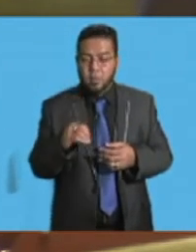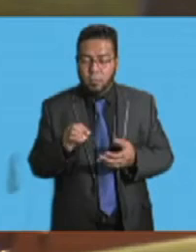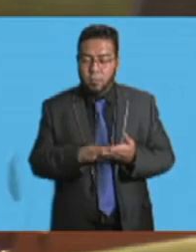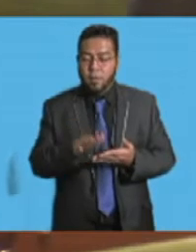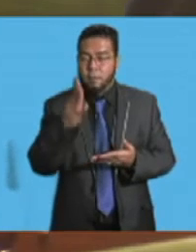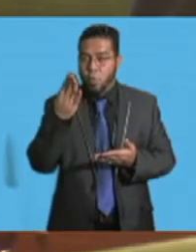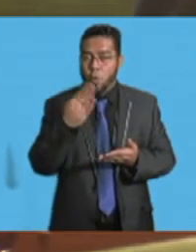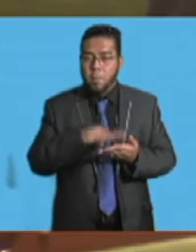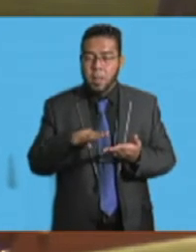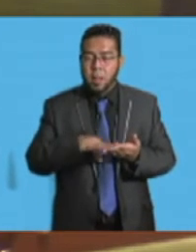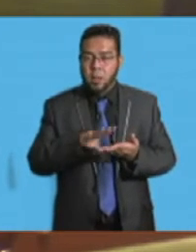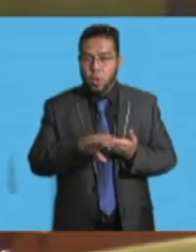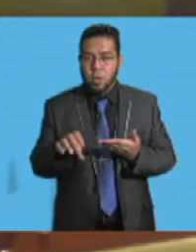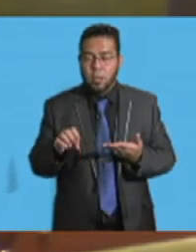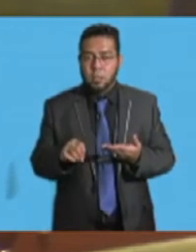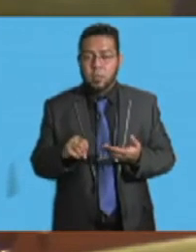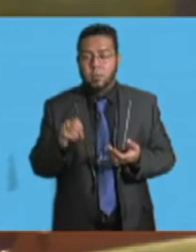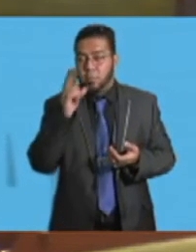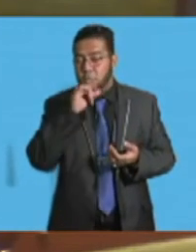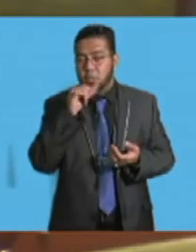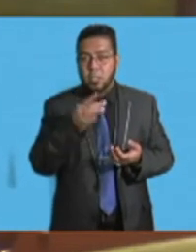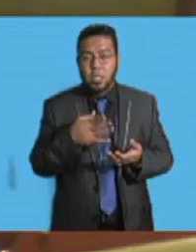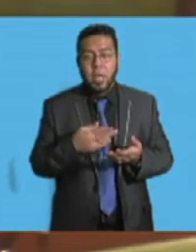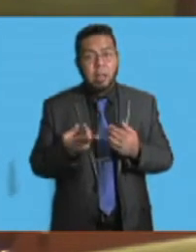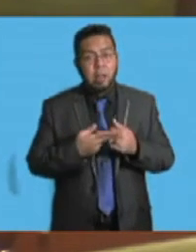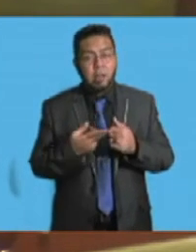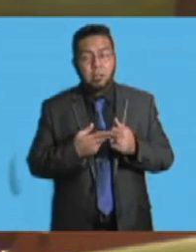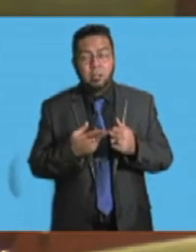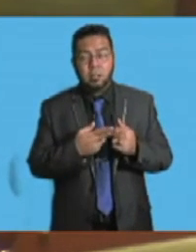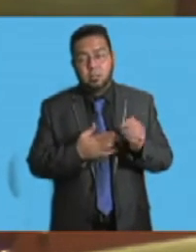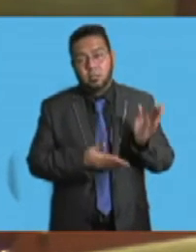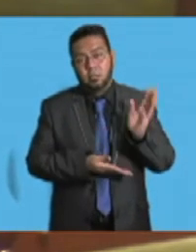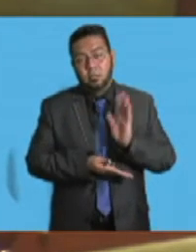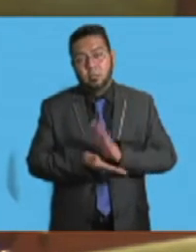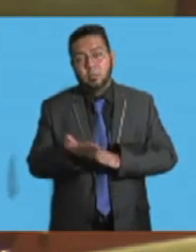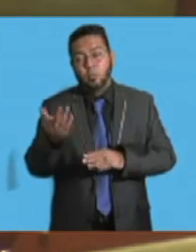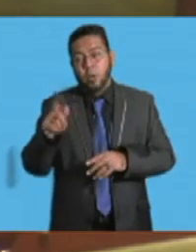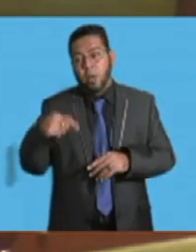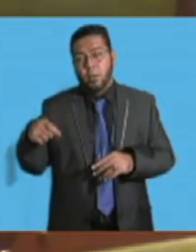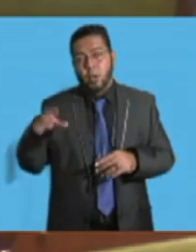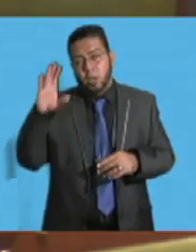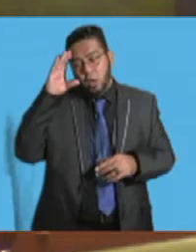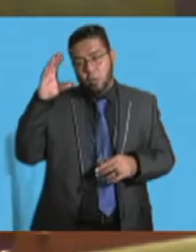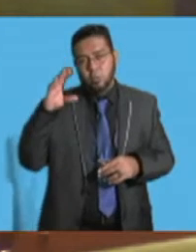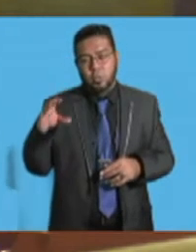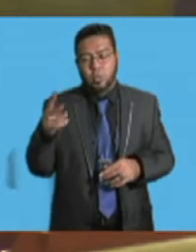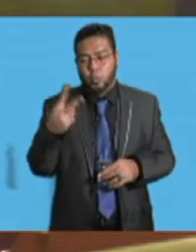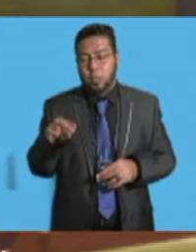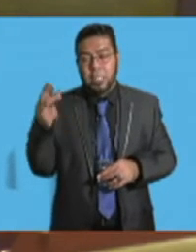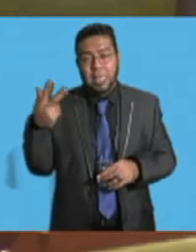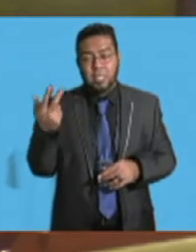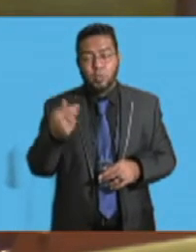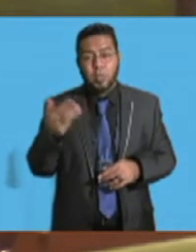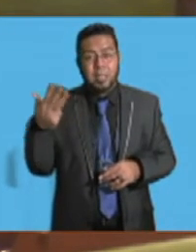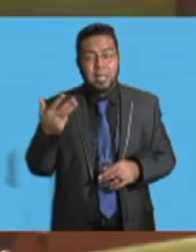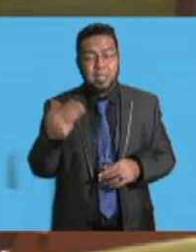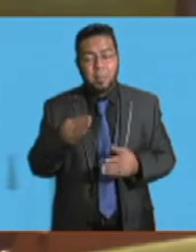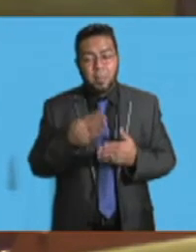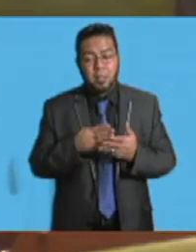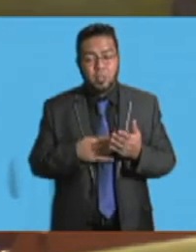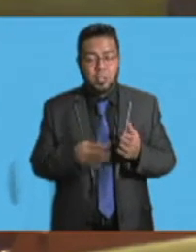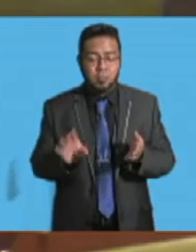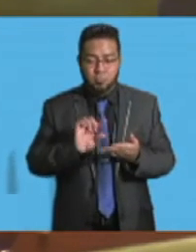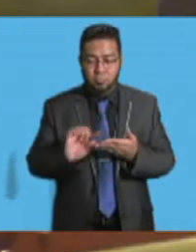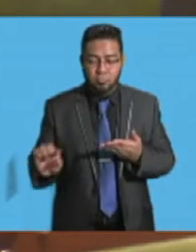million. Fiji export most of its poultry and eggs to neighboring Pacific Island countries. The 2018-2019 budget allocated for poultry extension